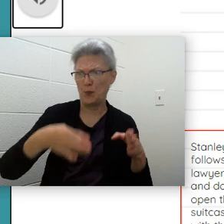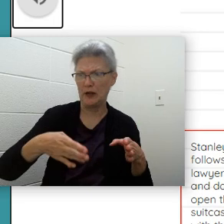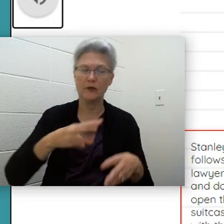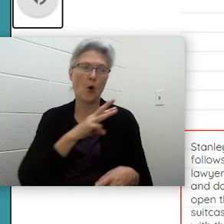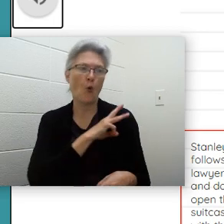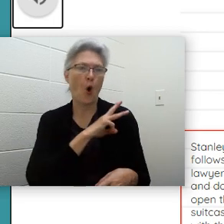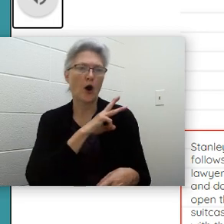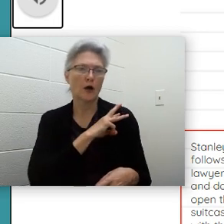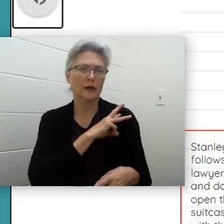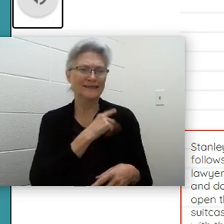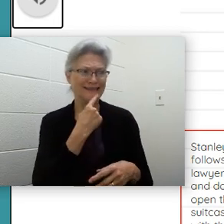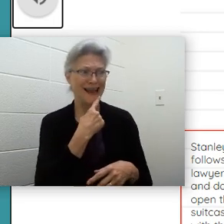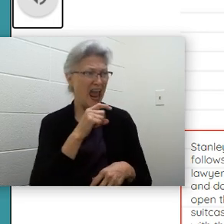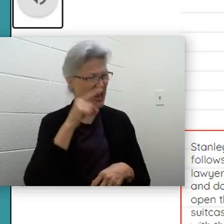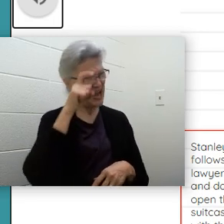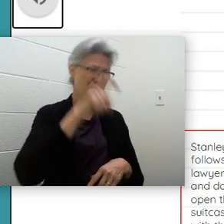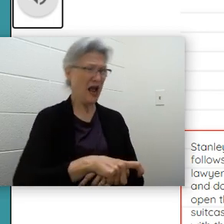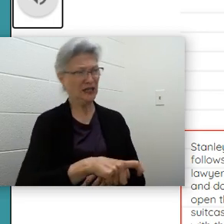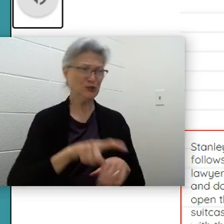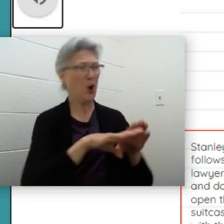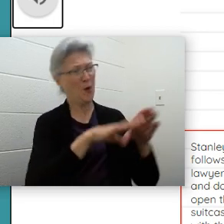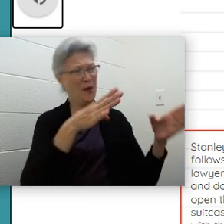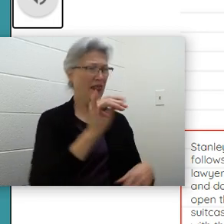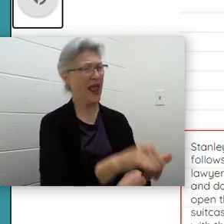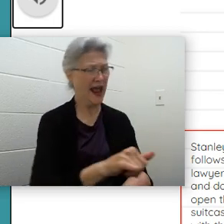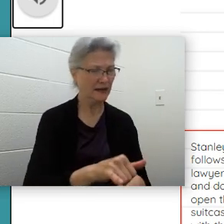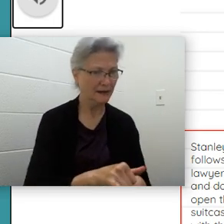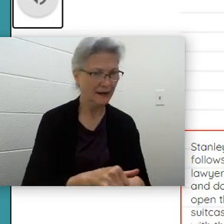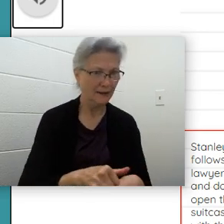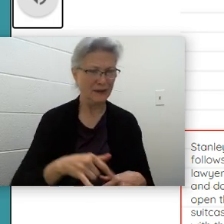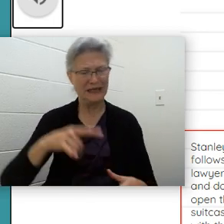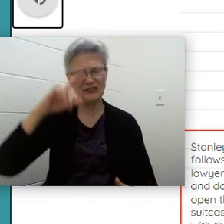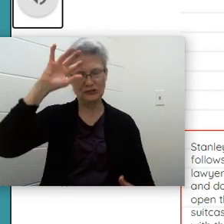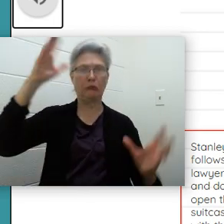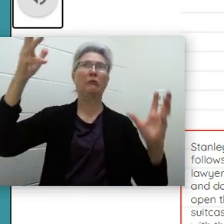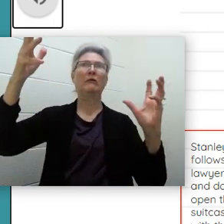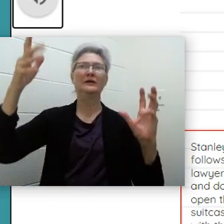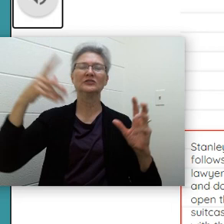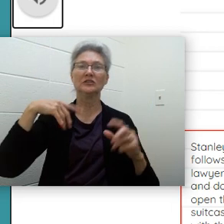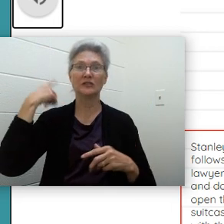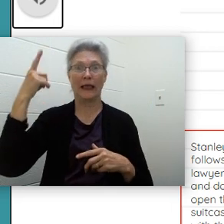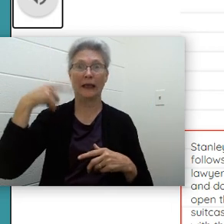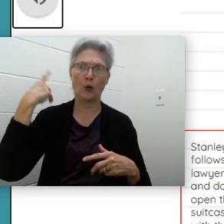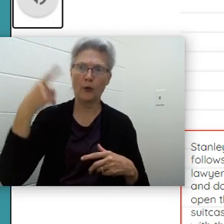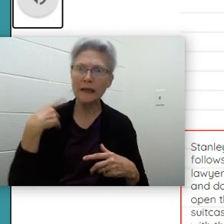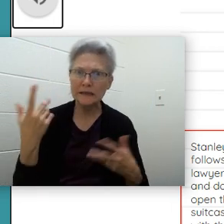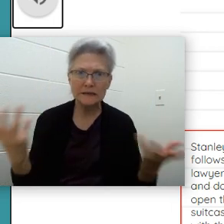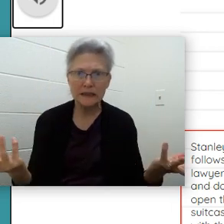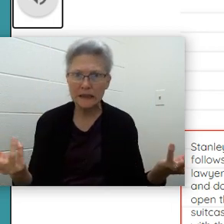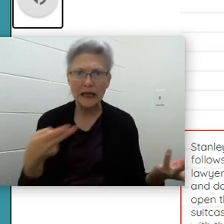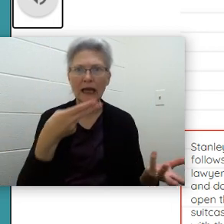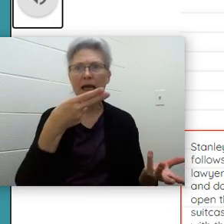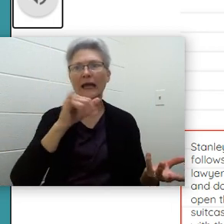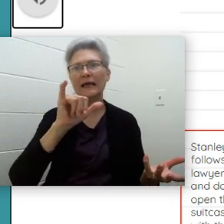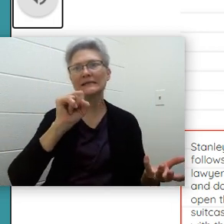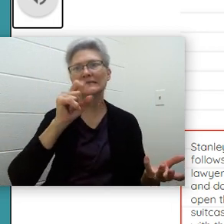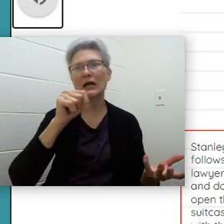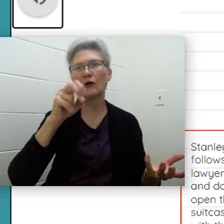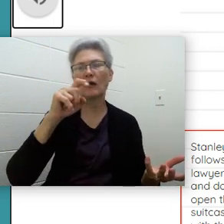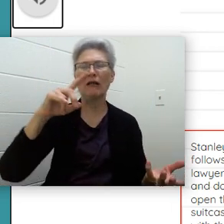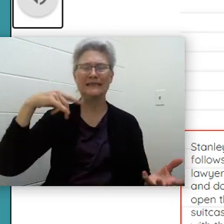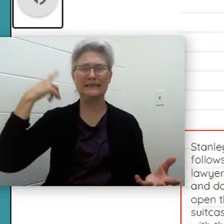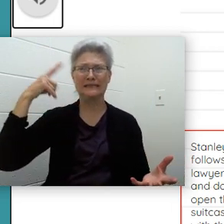is coming back, yelling, he has to open it. Being hysterical means she's almost on the verge of breakdown. She's like